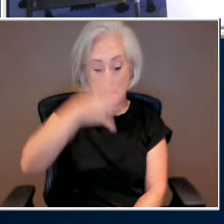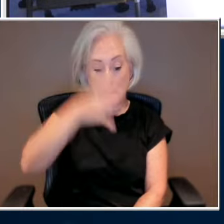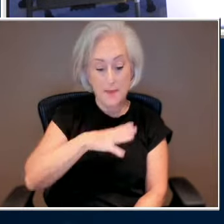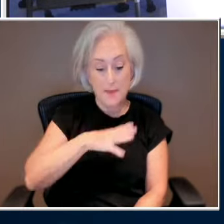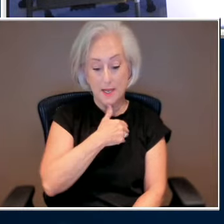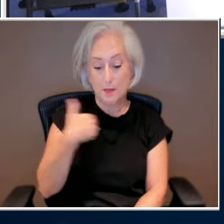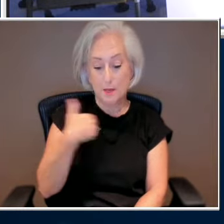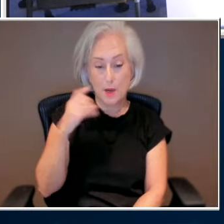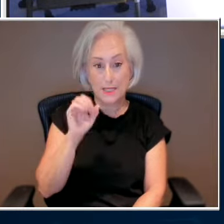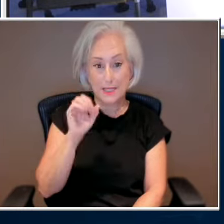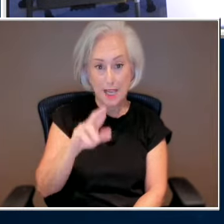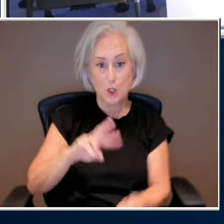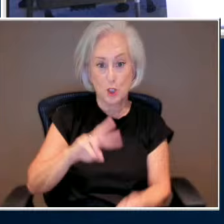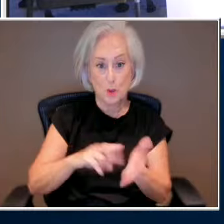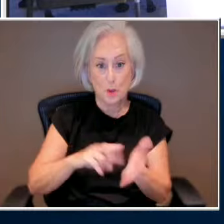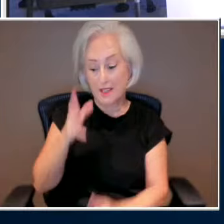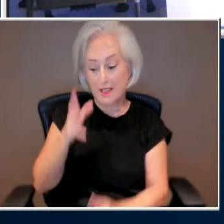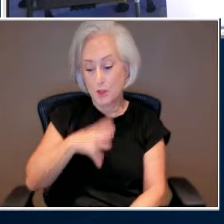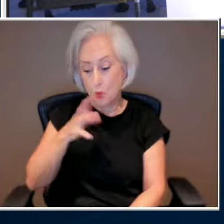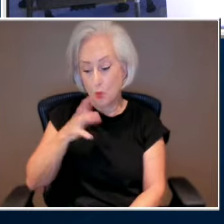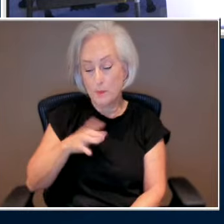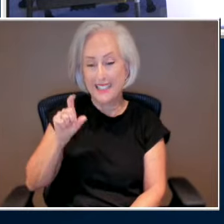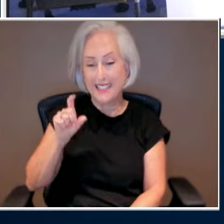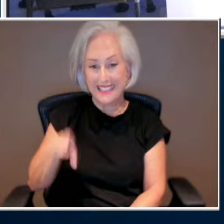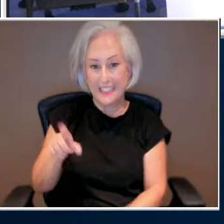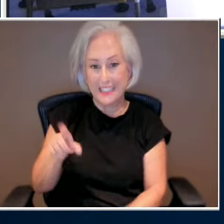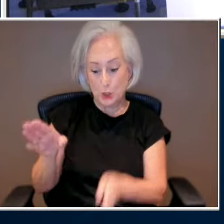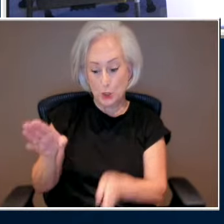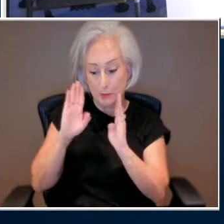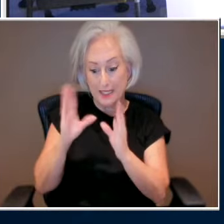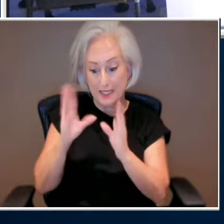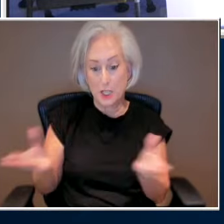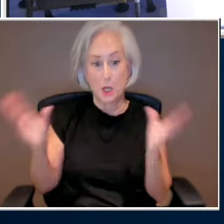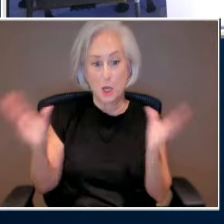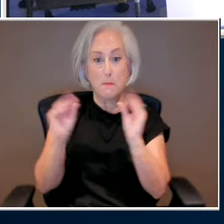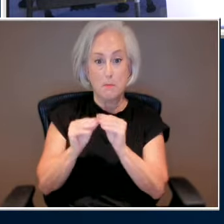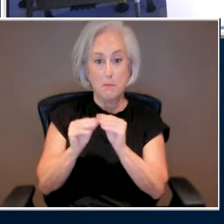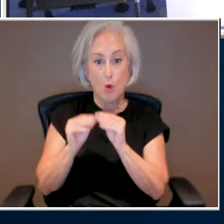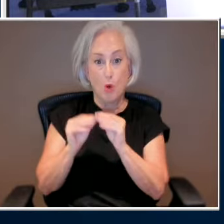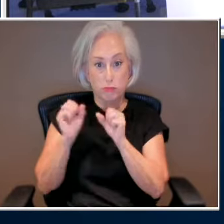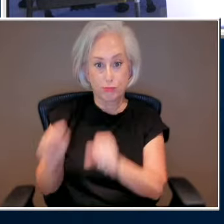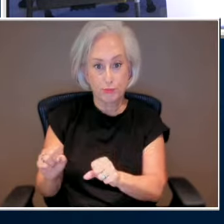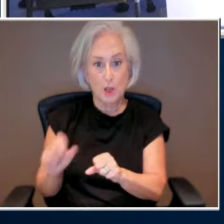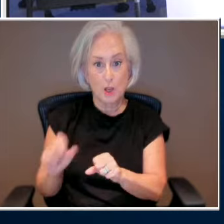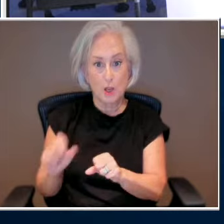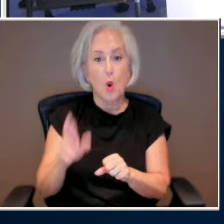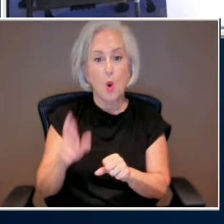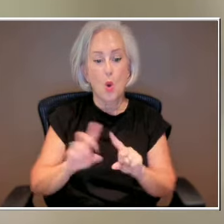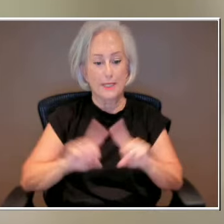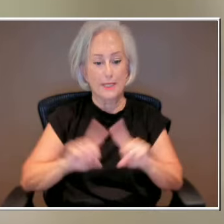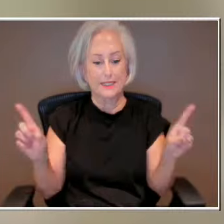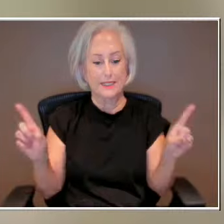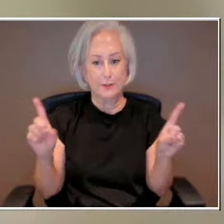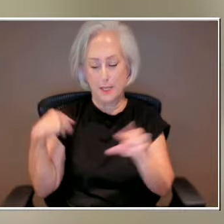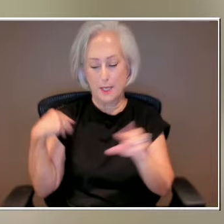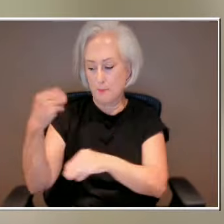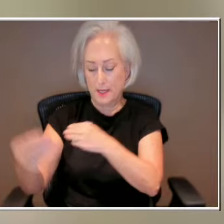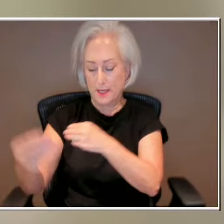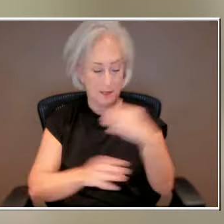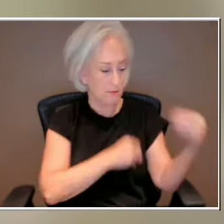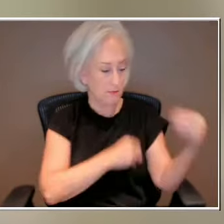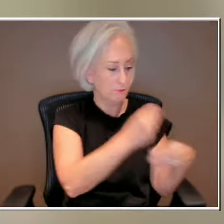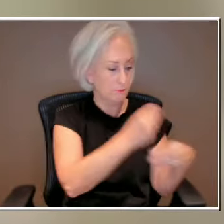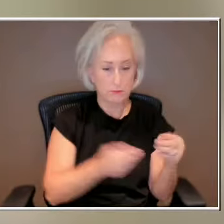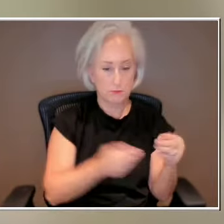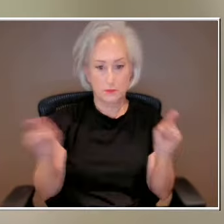to increasingly watch out for it too, or is the hereditary nature different when it's in men? So hereditary nature of